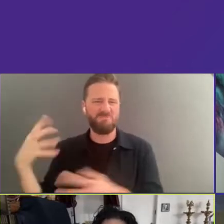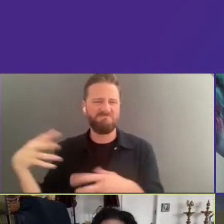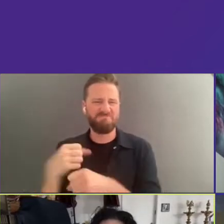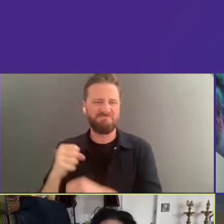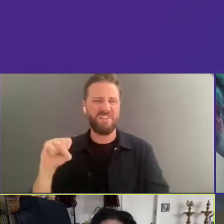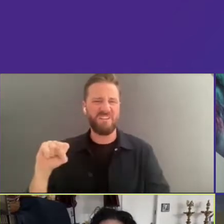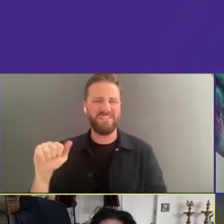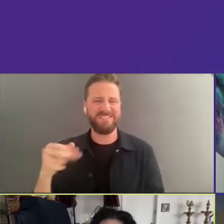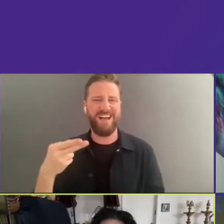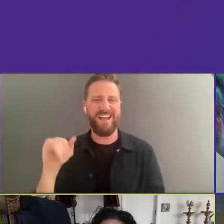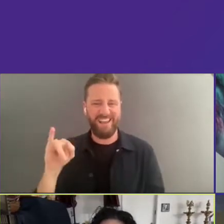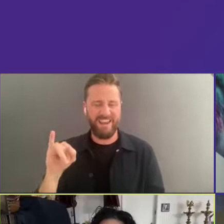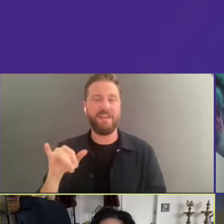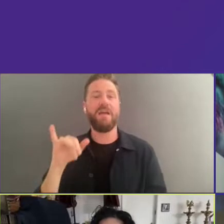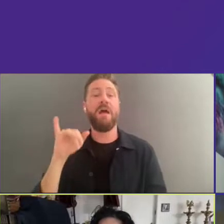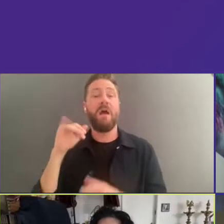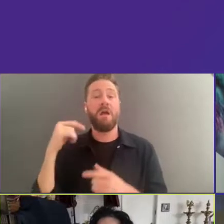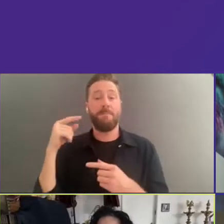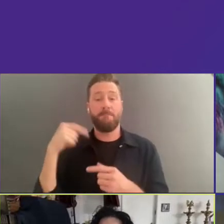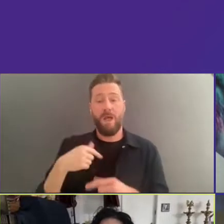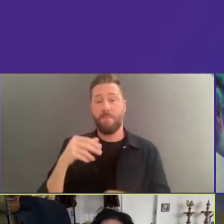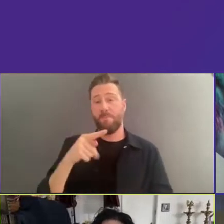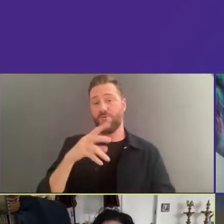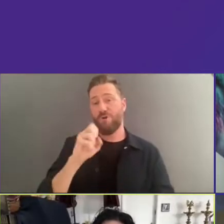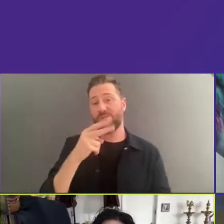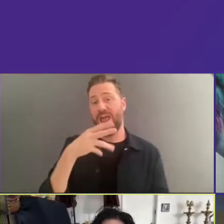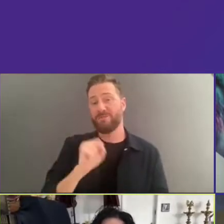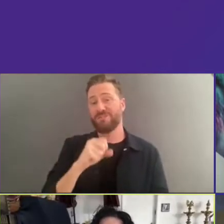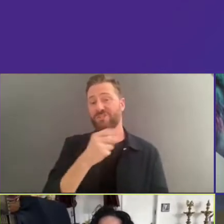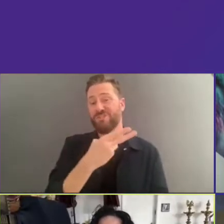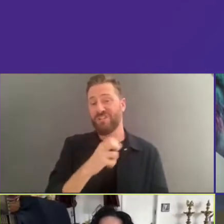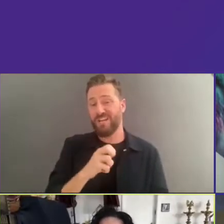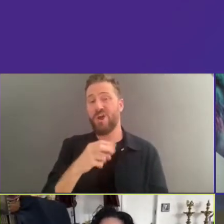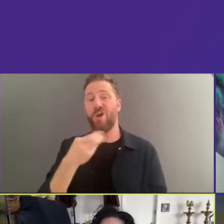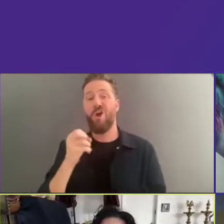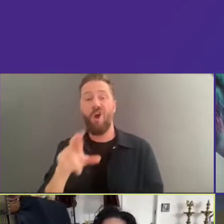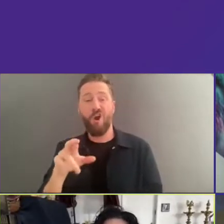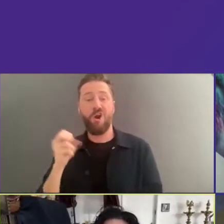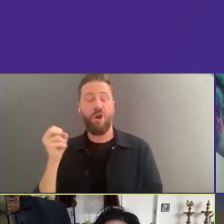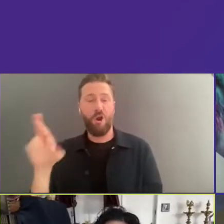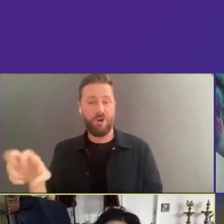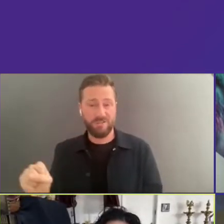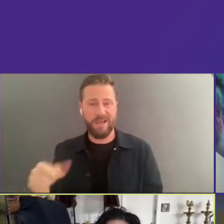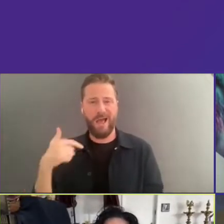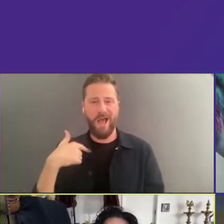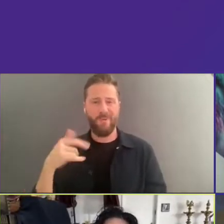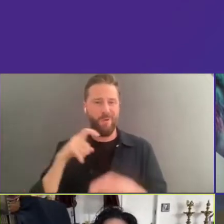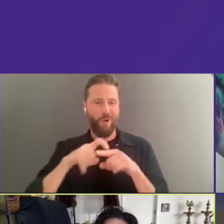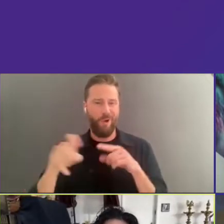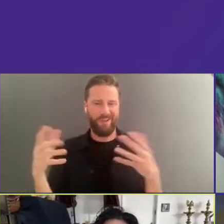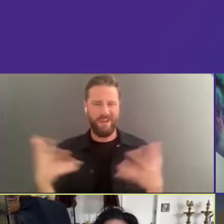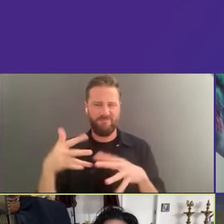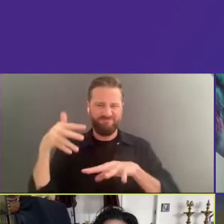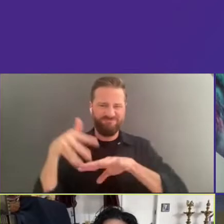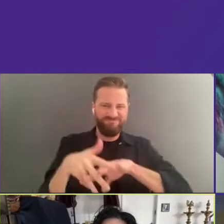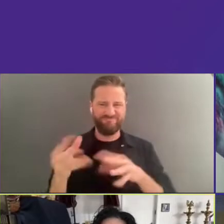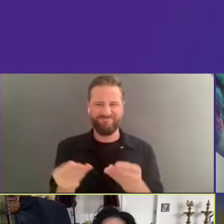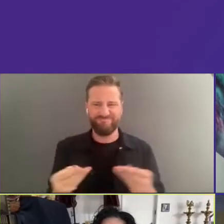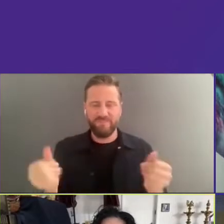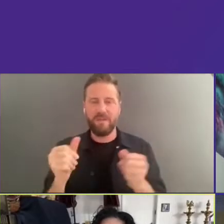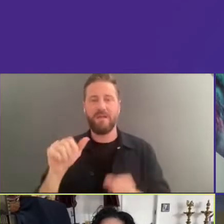pronouns are she, her, and hers. I'm calling in from the Lenape land, also